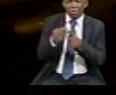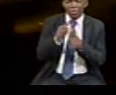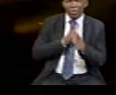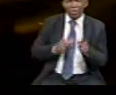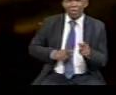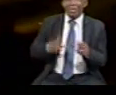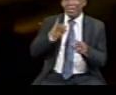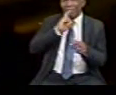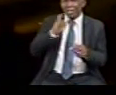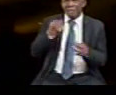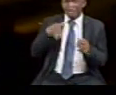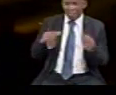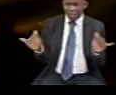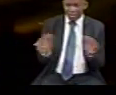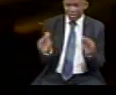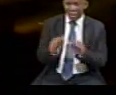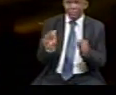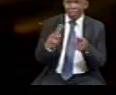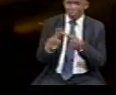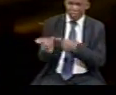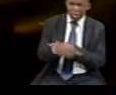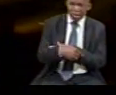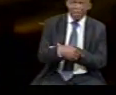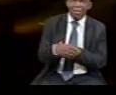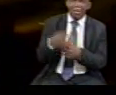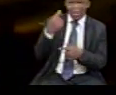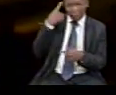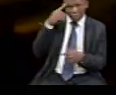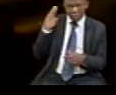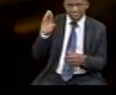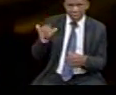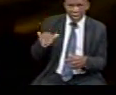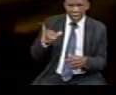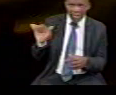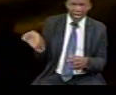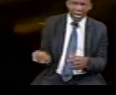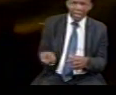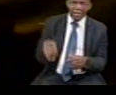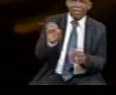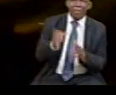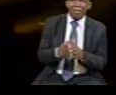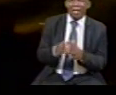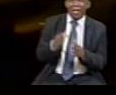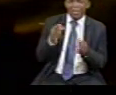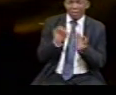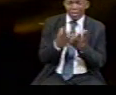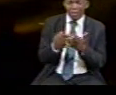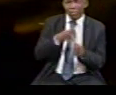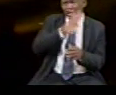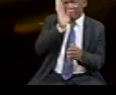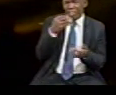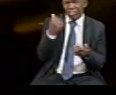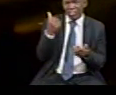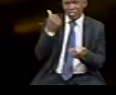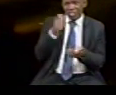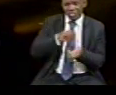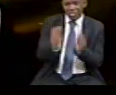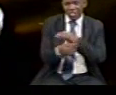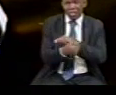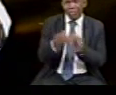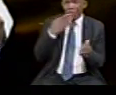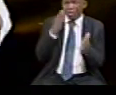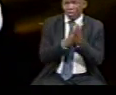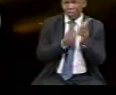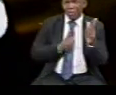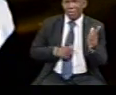as valid as it is tomorrow. All of us will go if Jesus Christ tarries, and the Bible will still be constant. Praise the Lord. Look at Revelation chapter